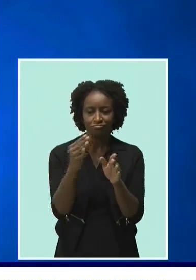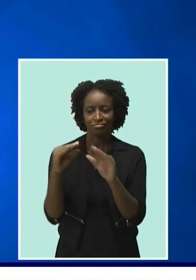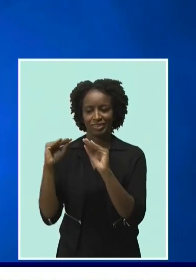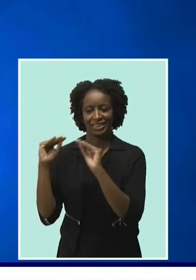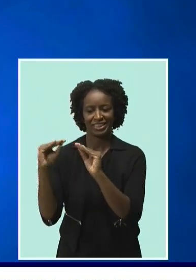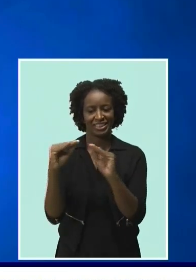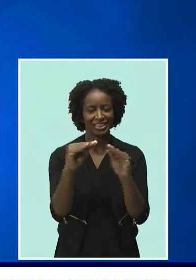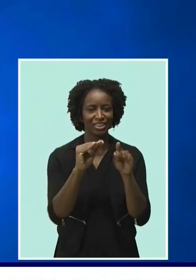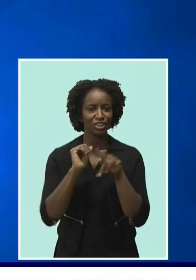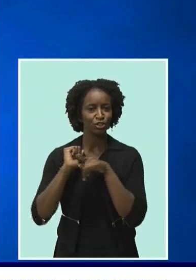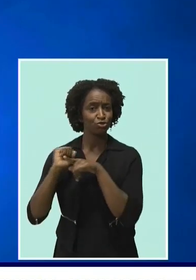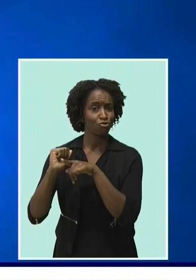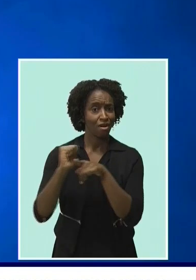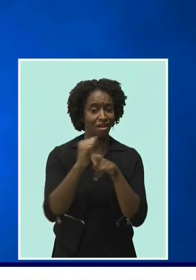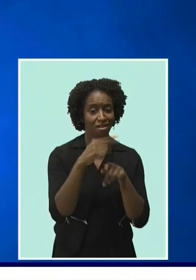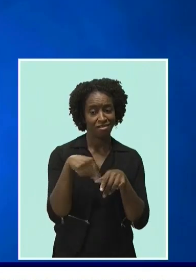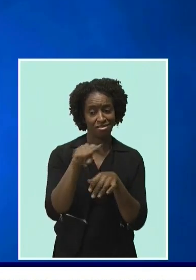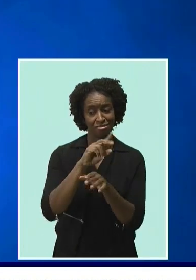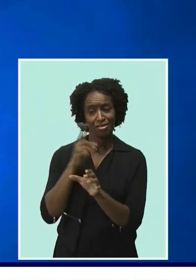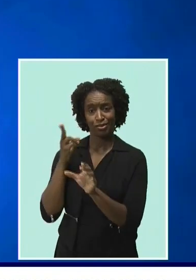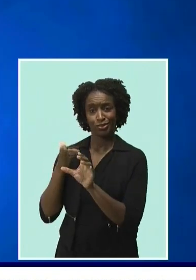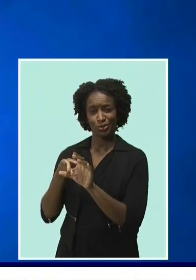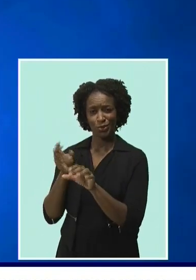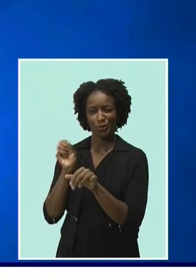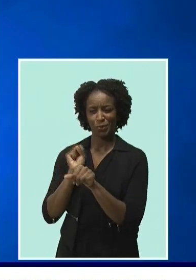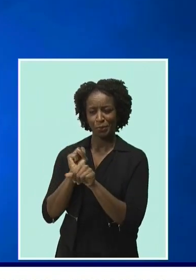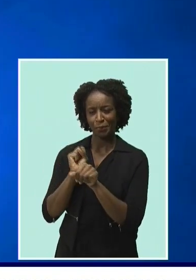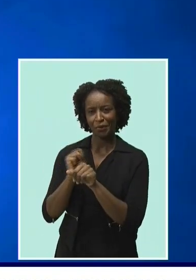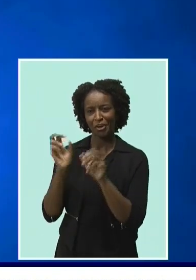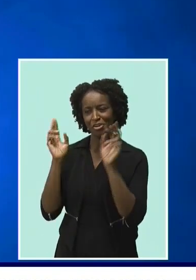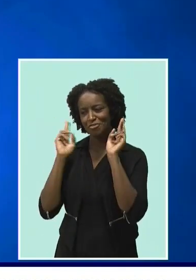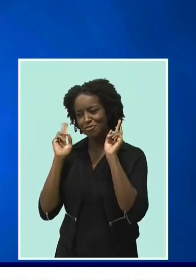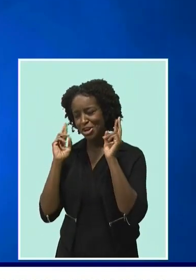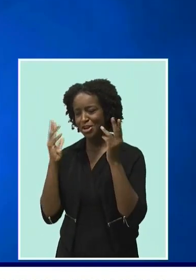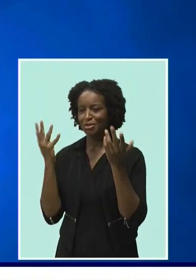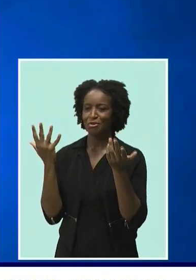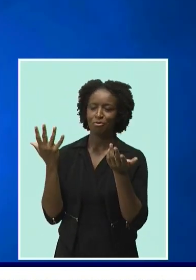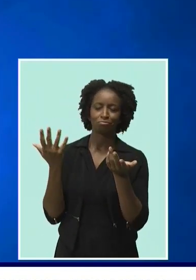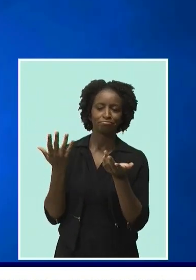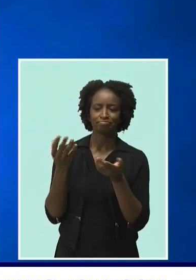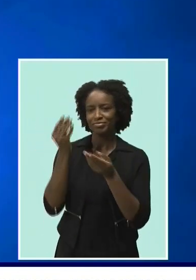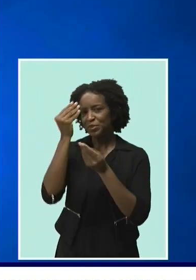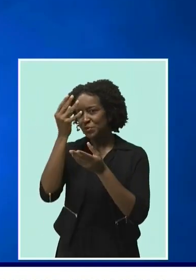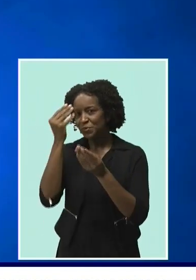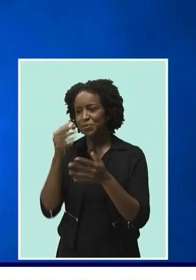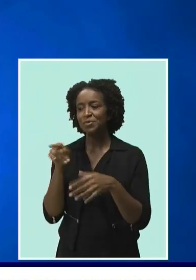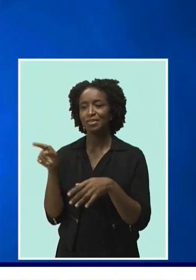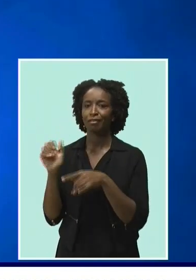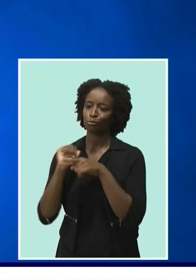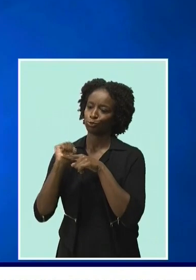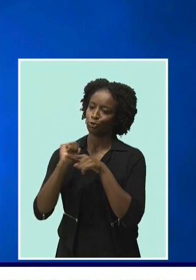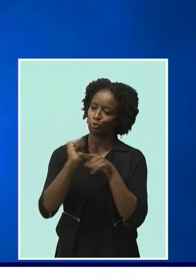to media for the first time. And one of the things I admired very recently about him is how he